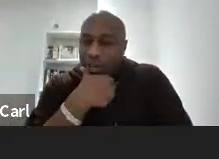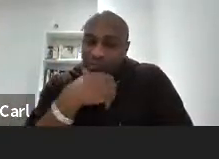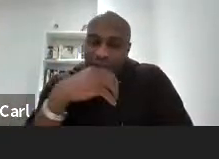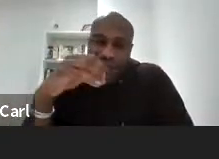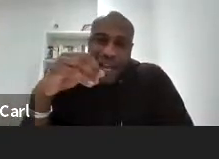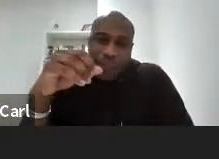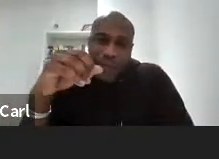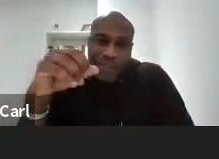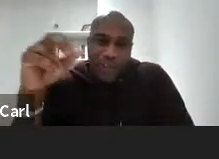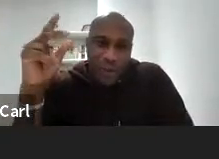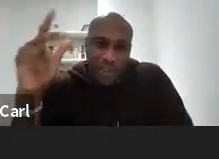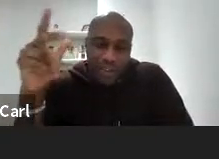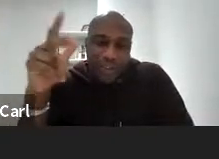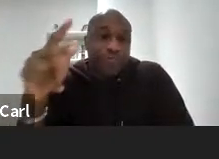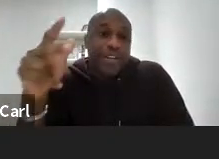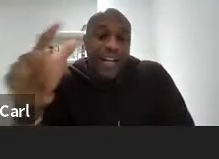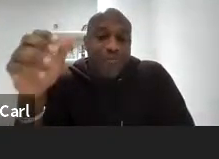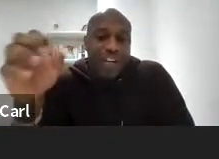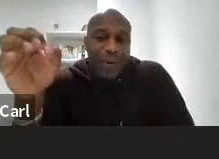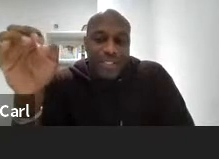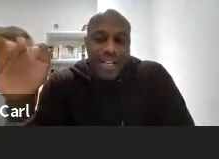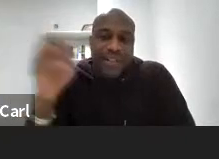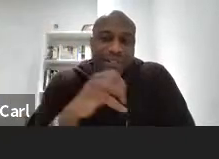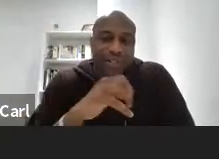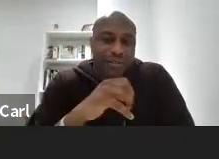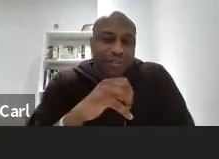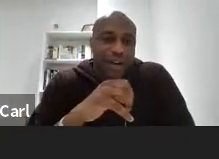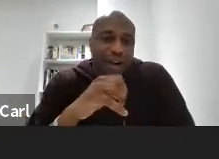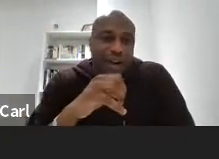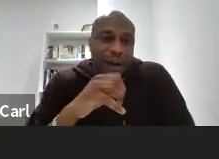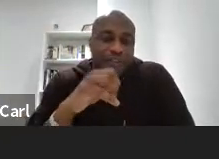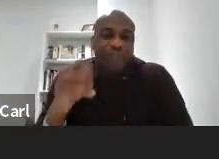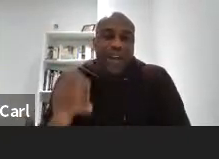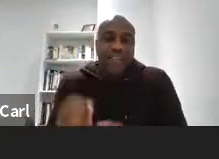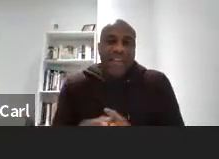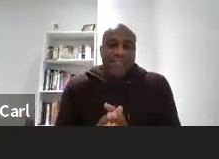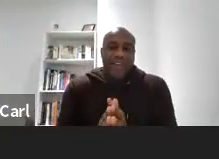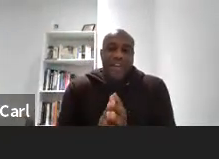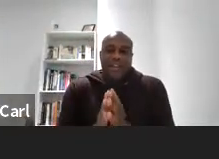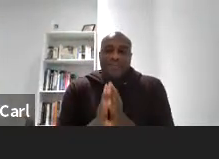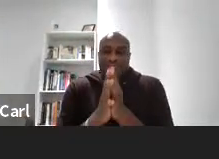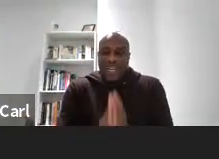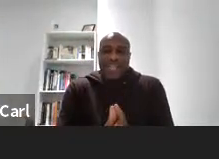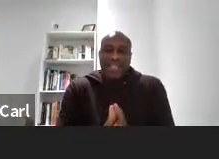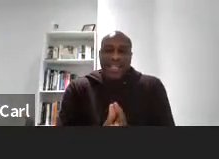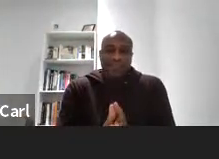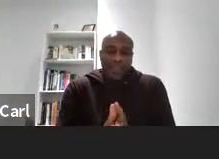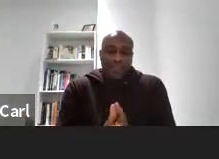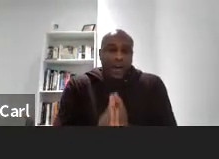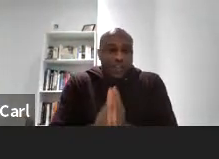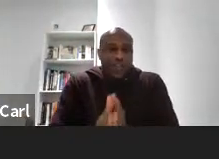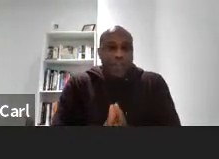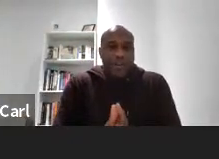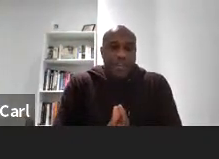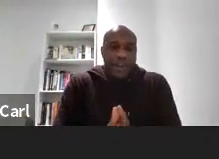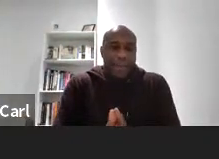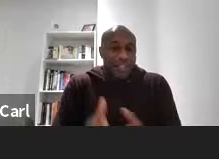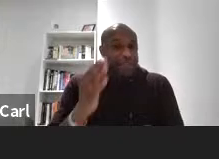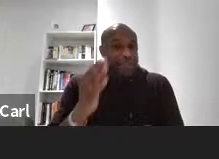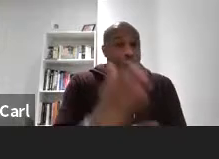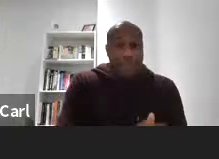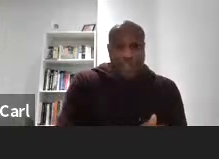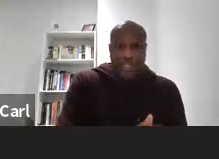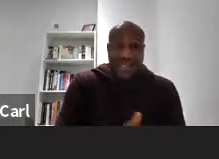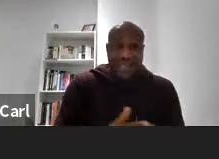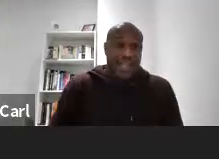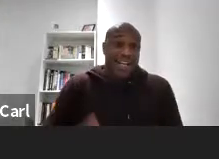that work. Now, the three that I really wanted to take note of are the fact that they stated that entrepreneurs are able